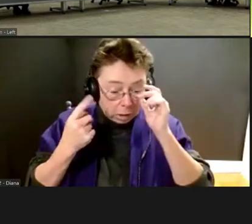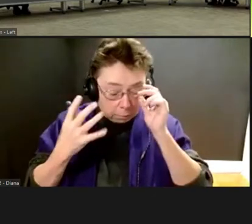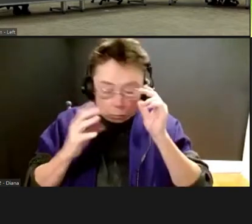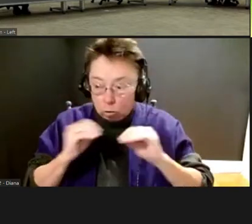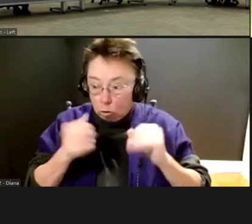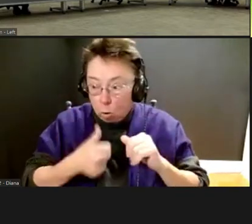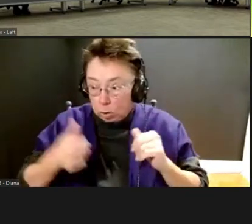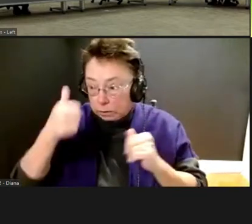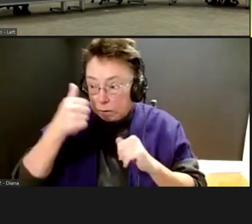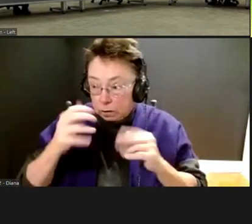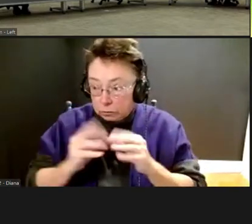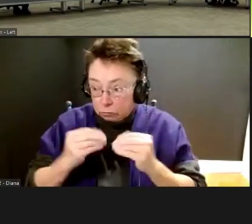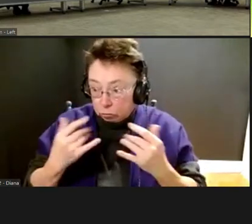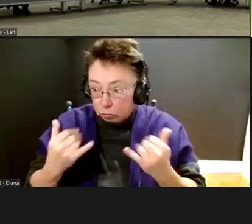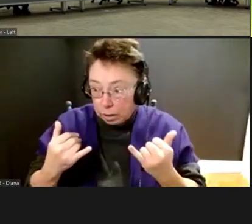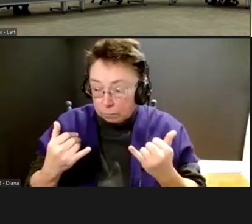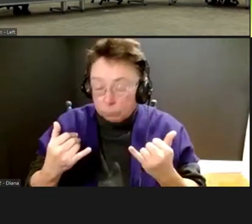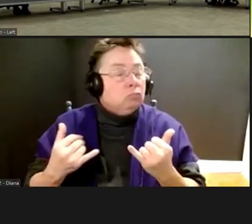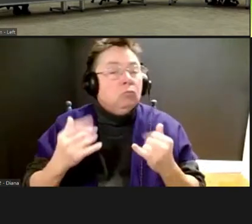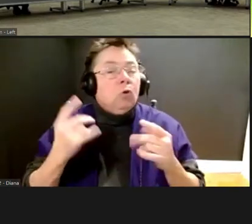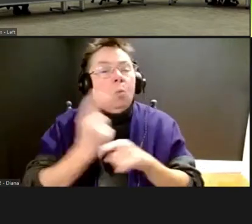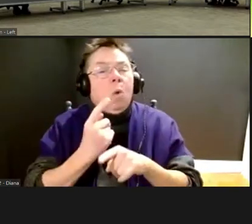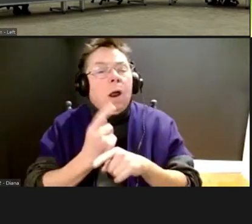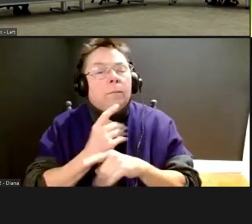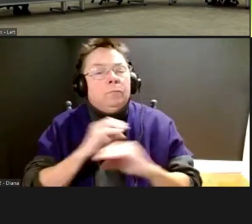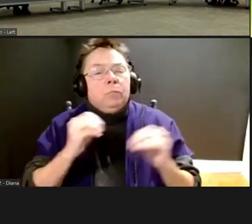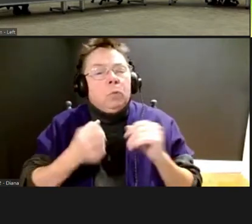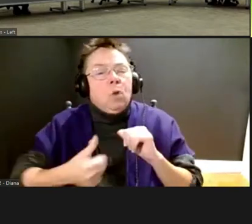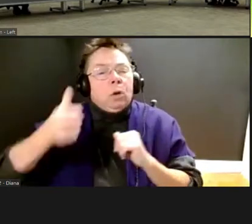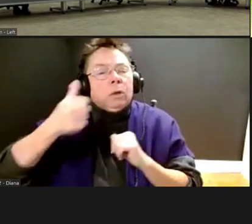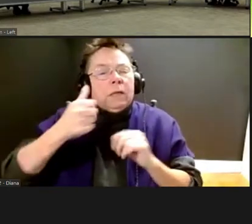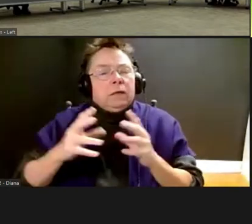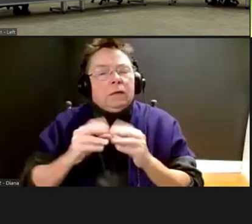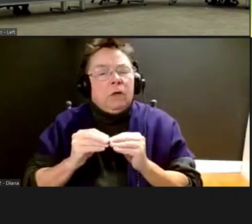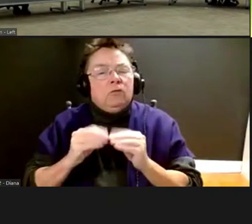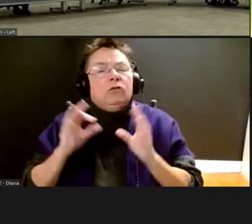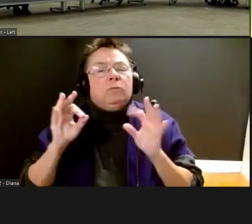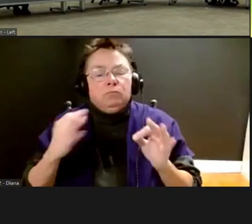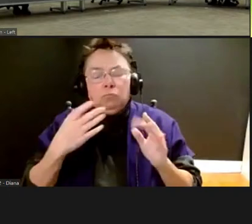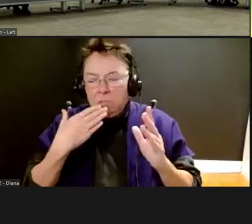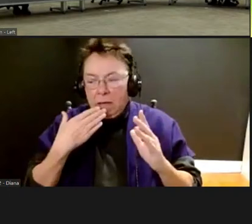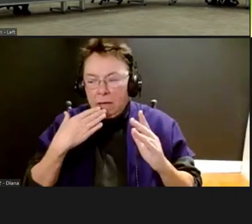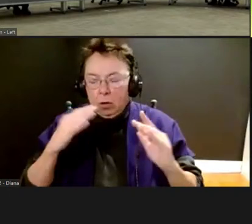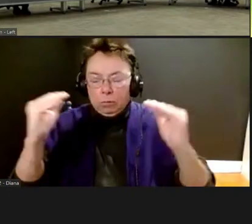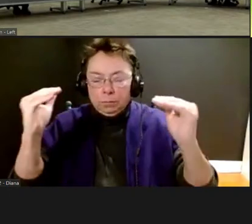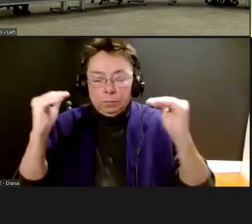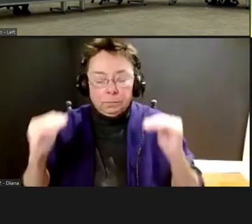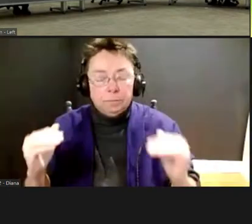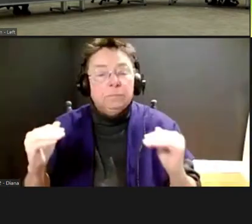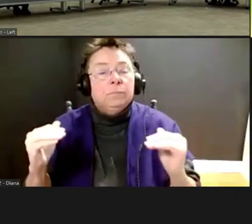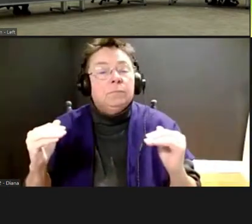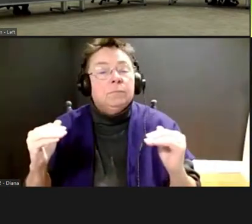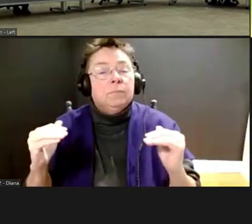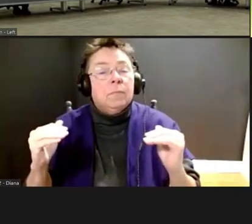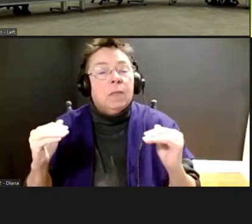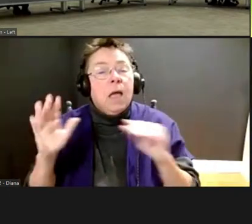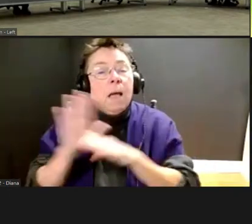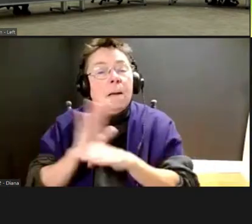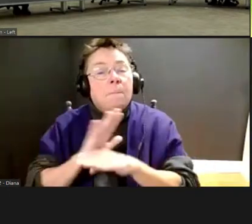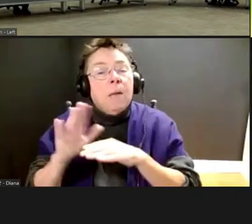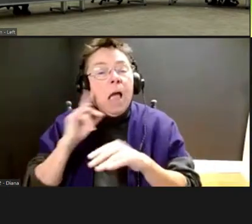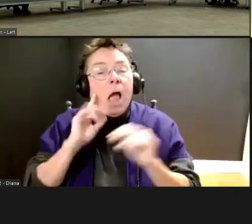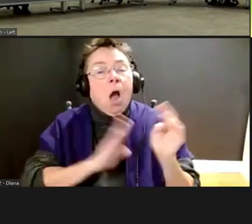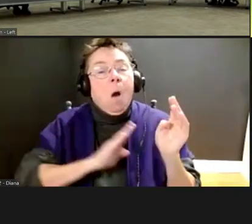executive session today. Correct, Chairman. There's no executive session today. Thank you. Our next order of business is